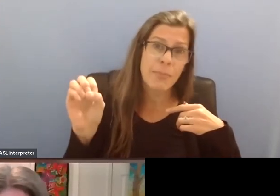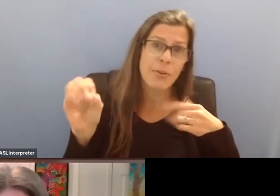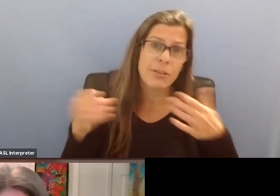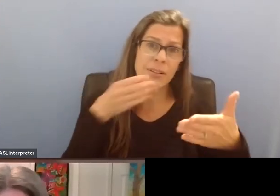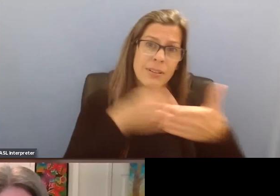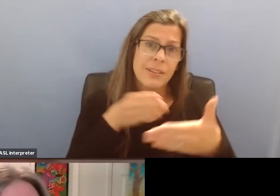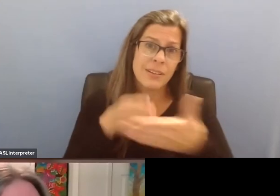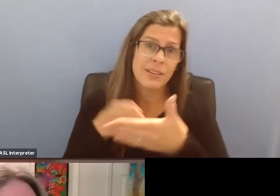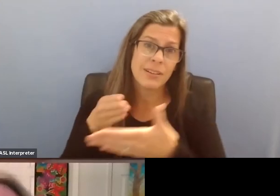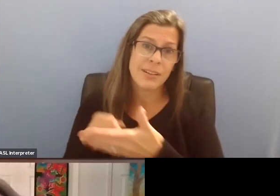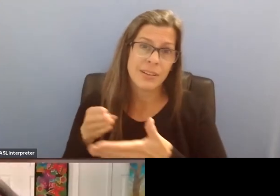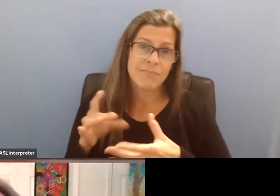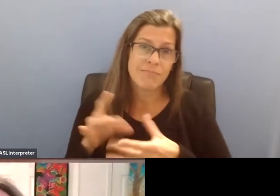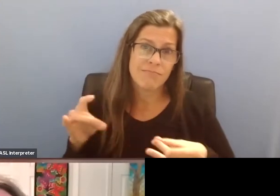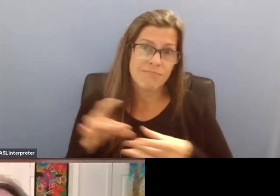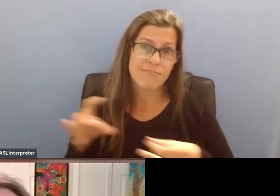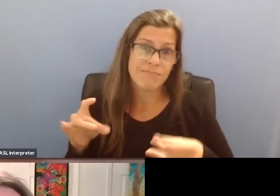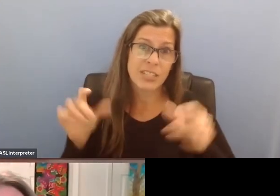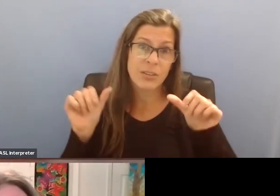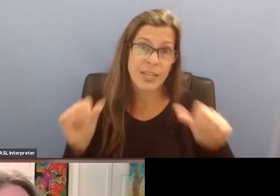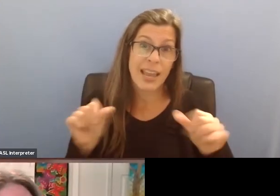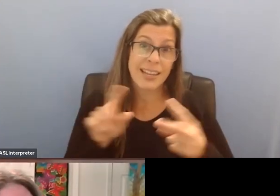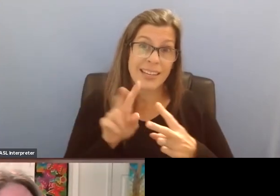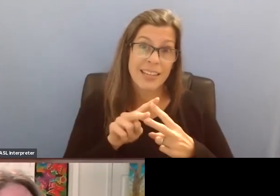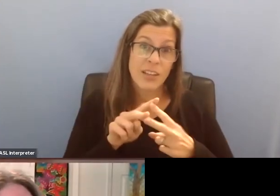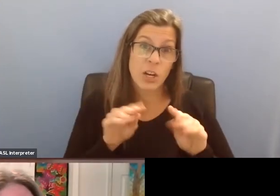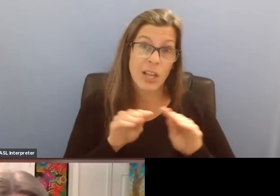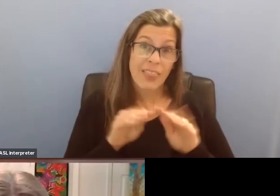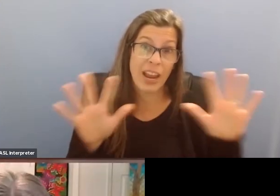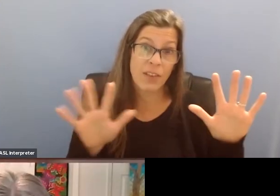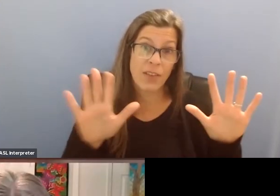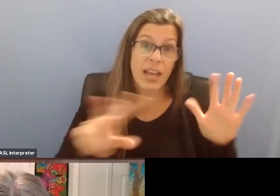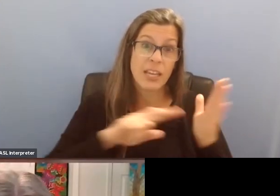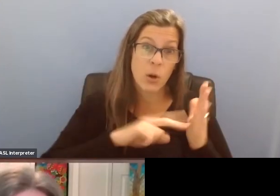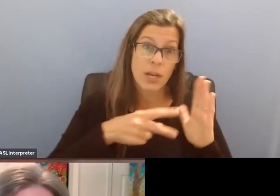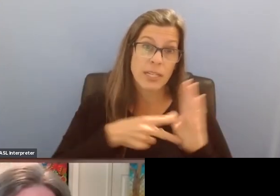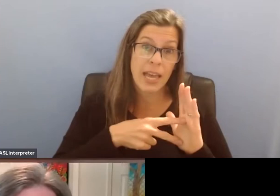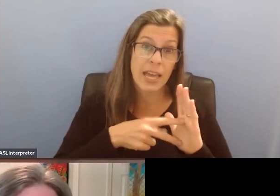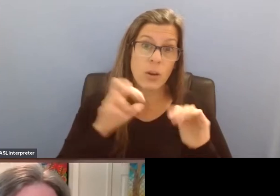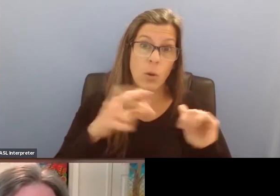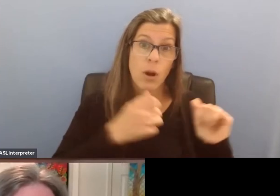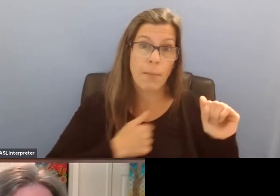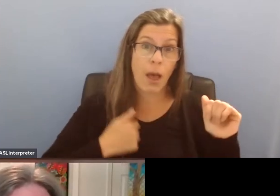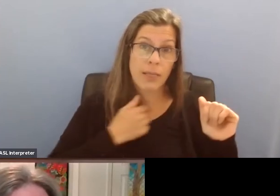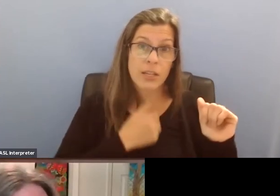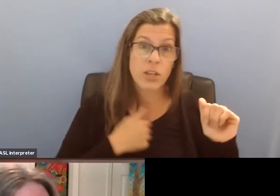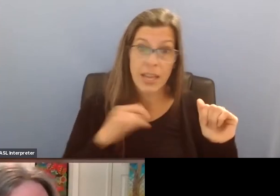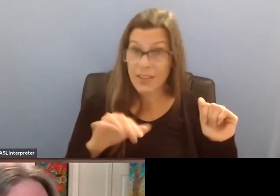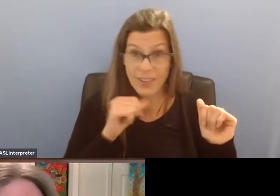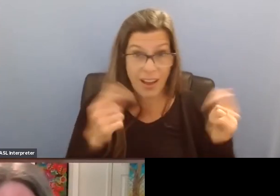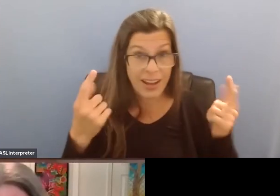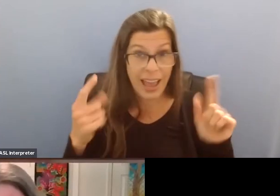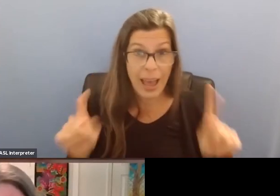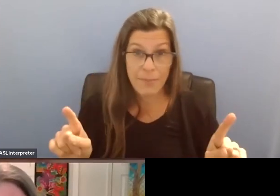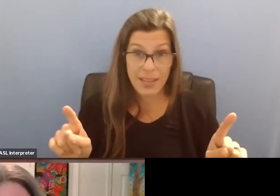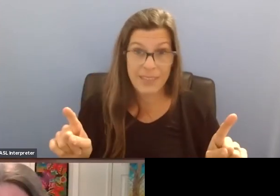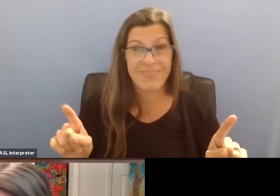clarify your intent or apologize. And if that doesn't happen, you'll be asked to leave. That's really awkward